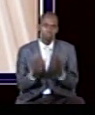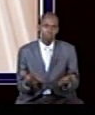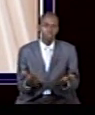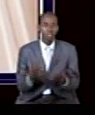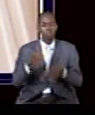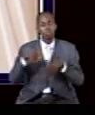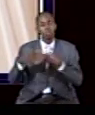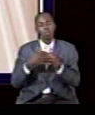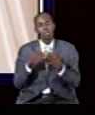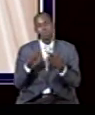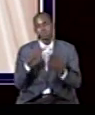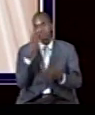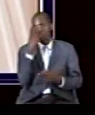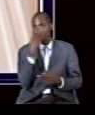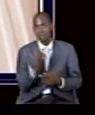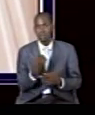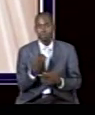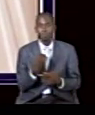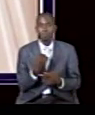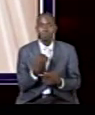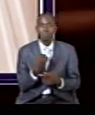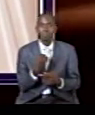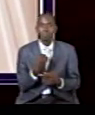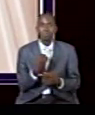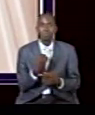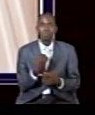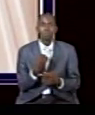sleep. Persuaded by my